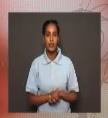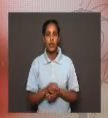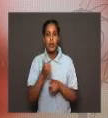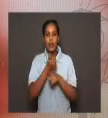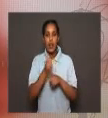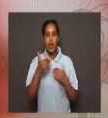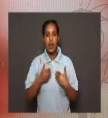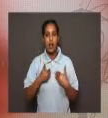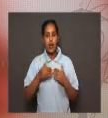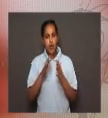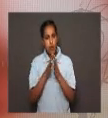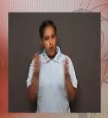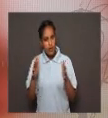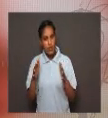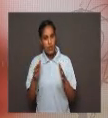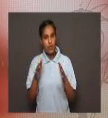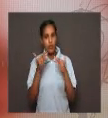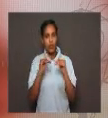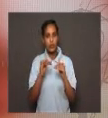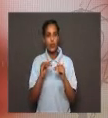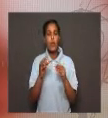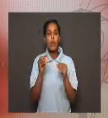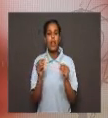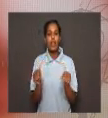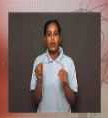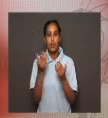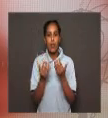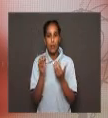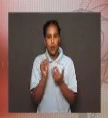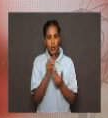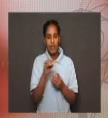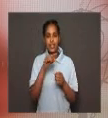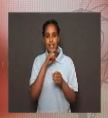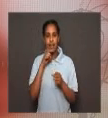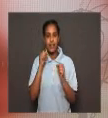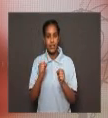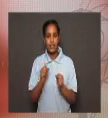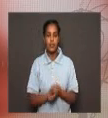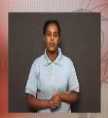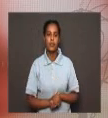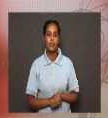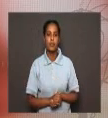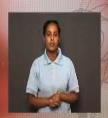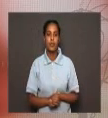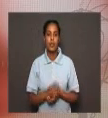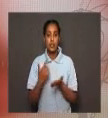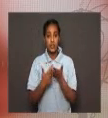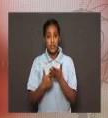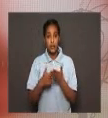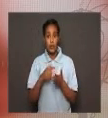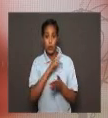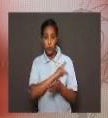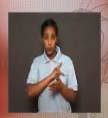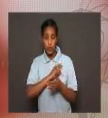Metals have a wide range of melting points and hardness. These